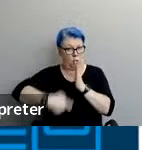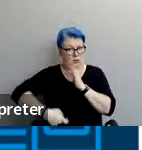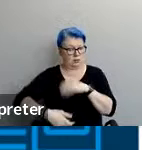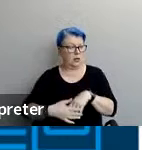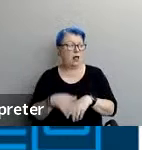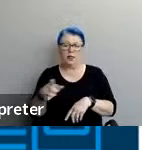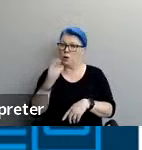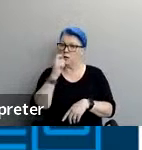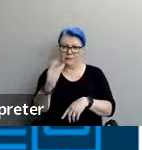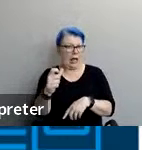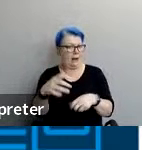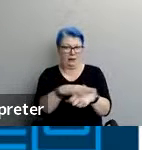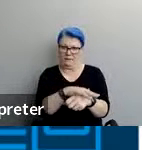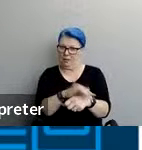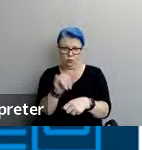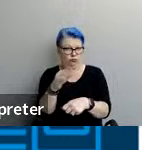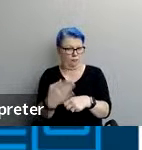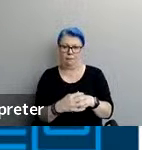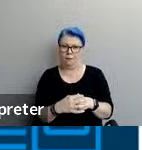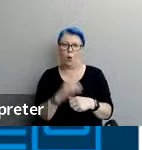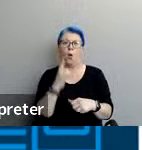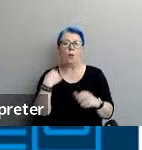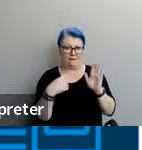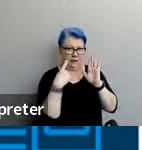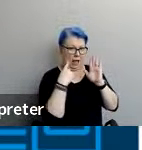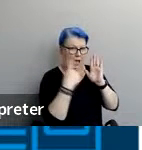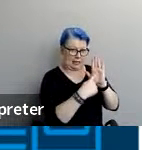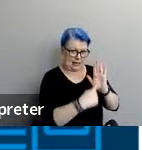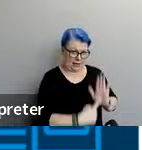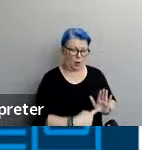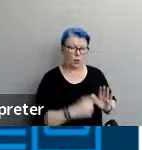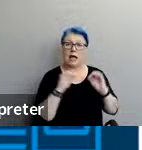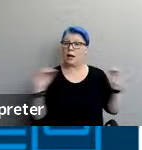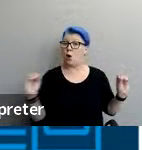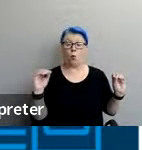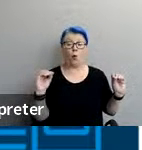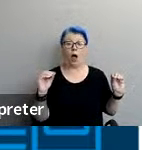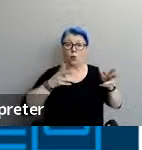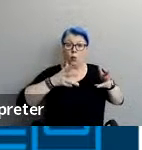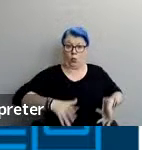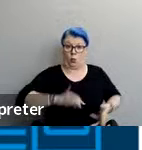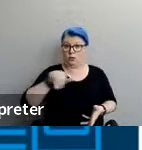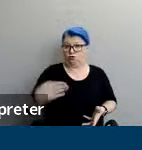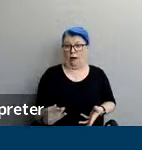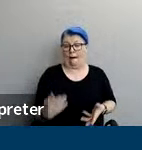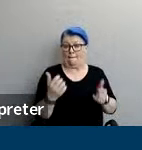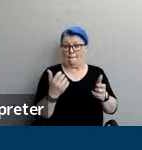unfilled vacancies that we've identified right now. No one would lose a job with those reductions.